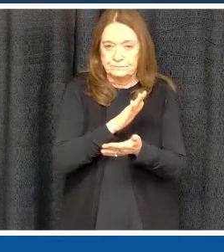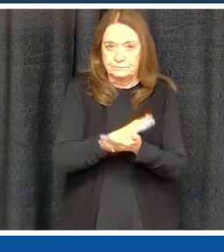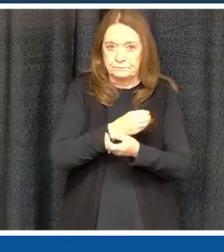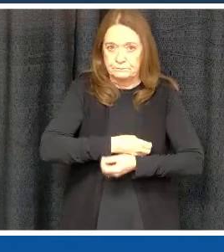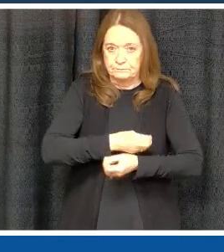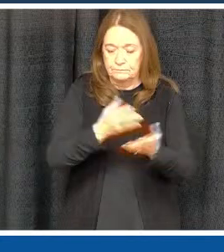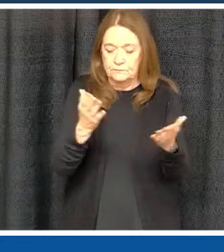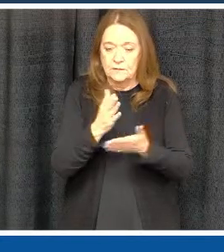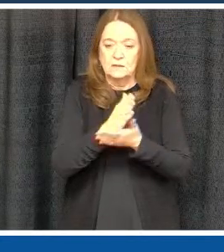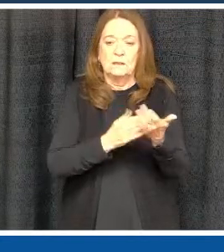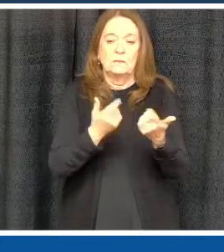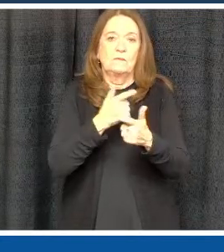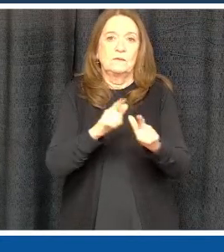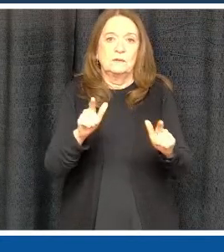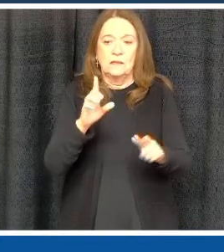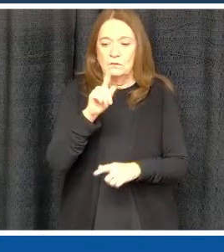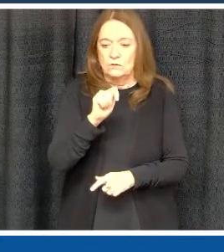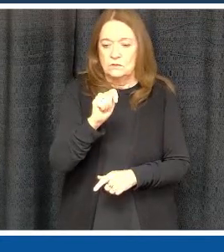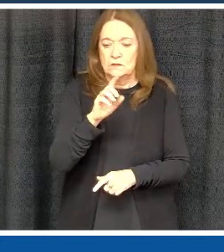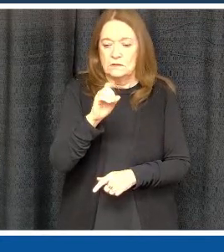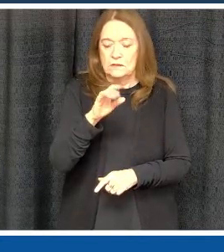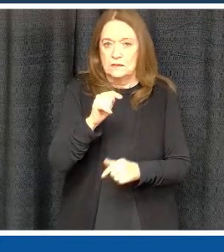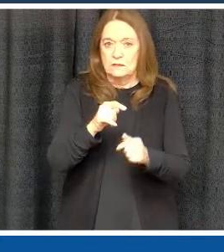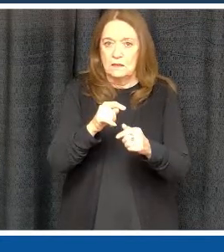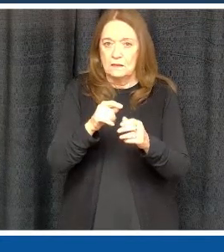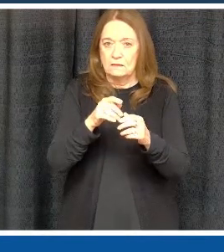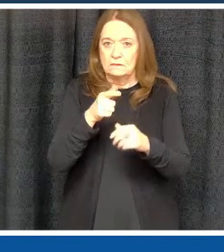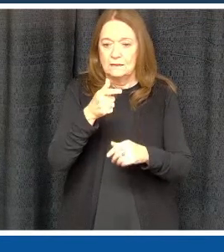the language out of TDOT guidelines.